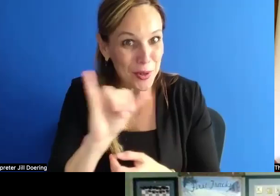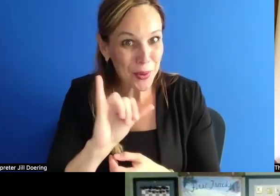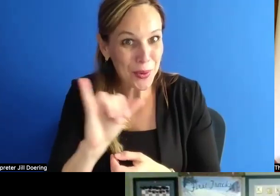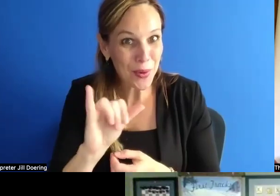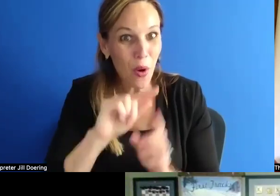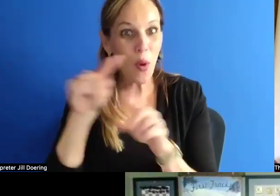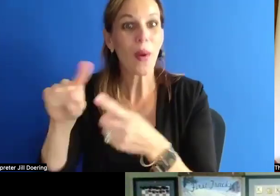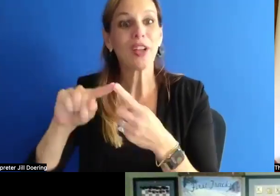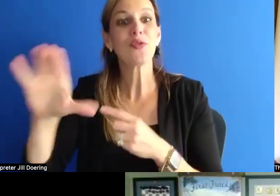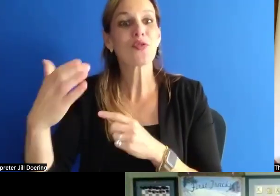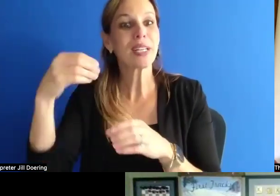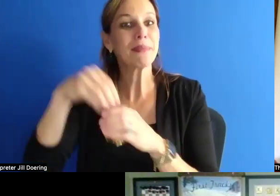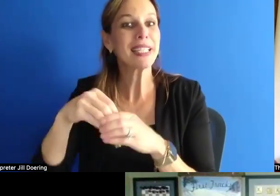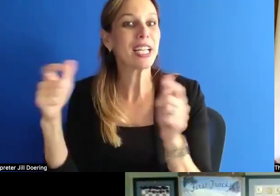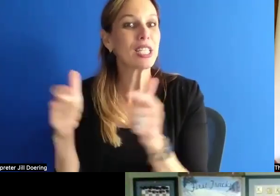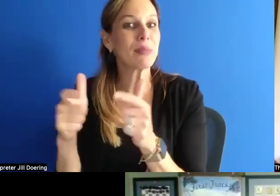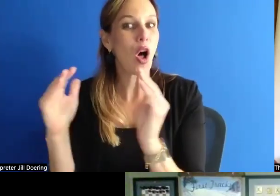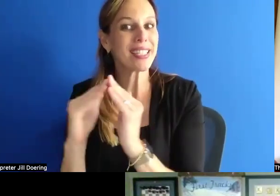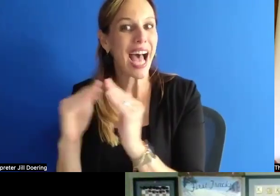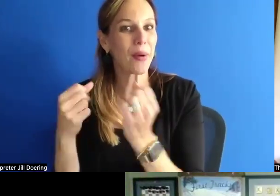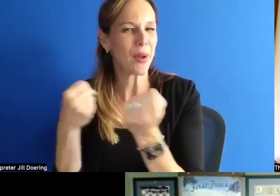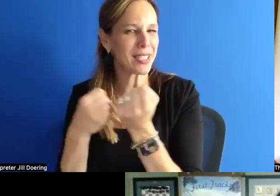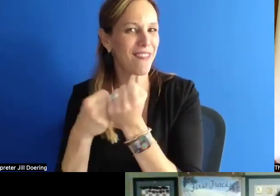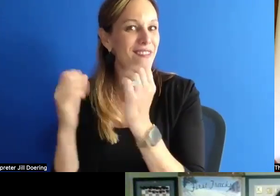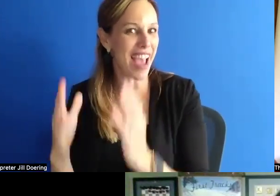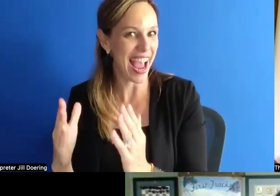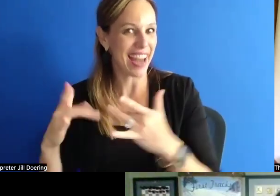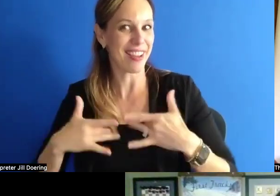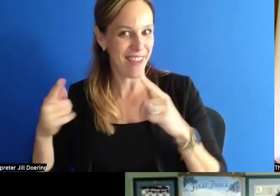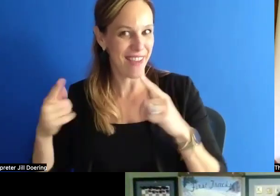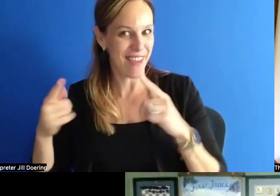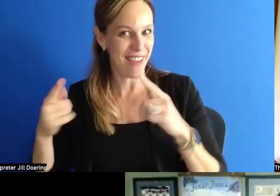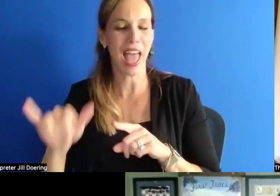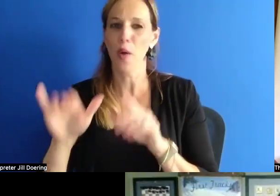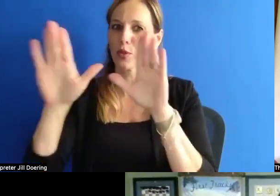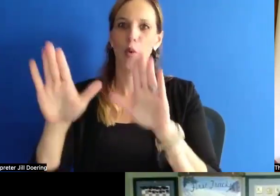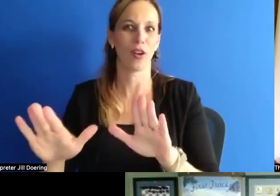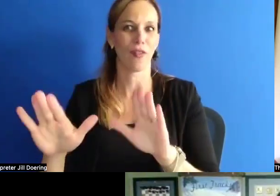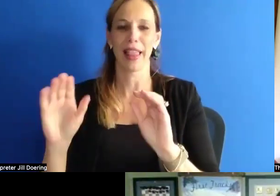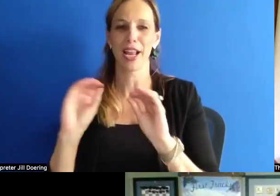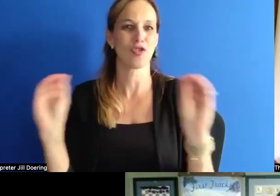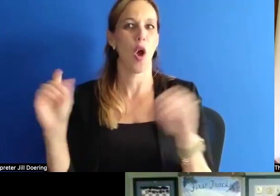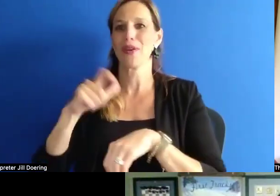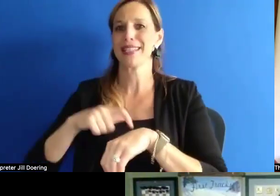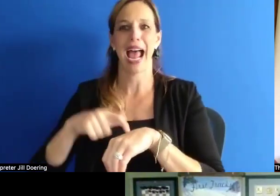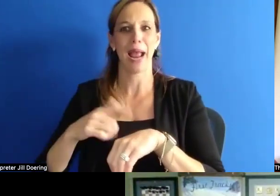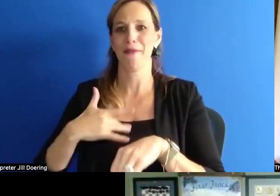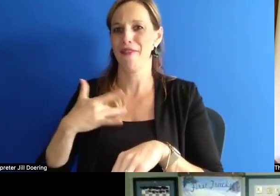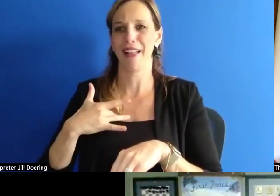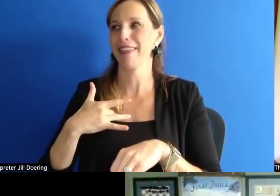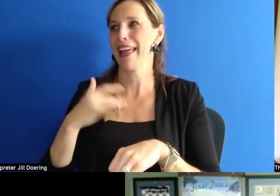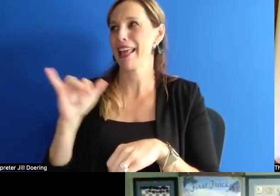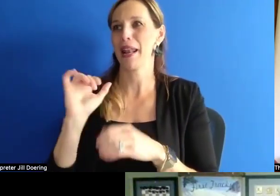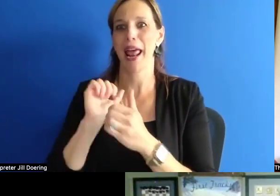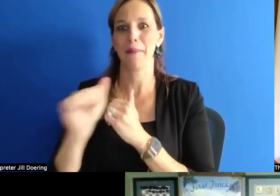Christmas in a Small Town, a little fan event, and it was so wonderful. Like no time had passed at all. I think it's been 10 years,